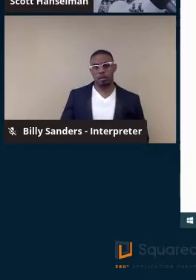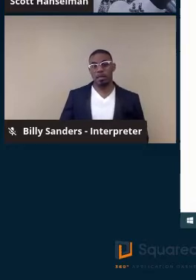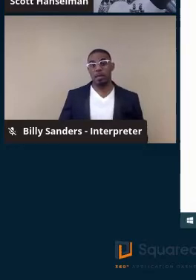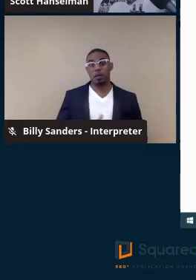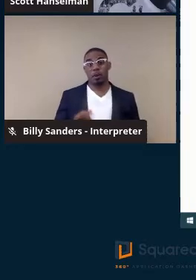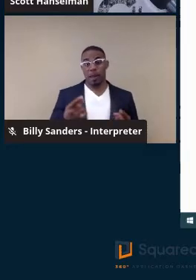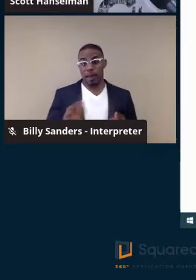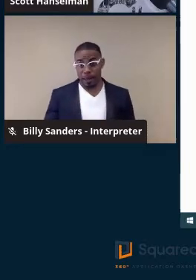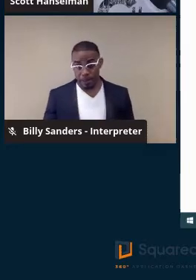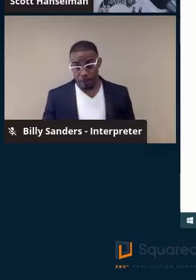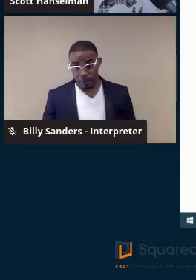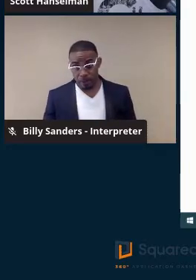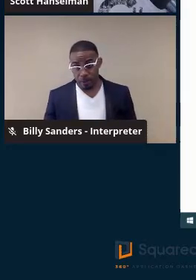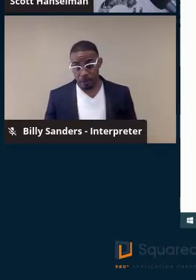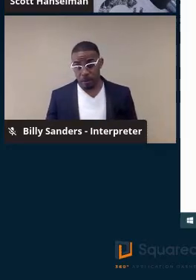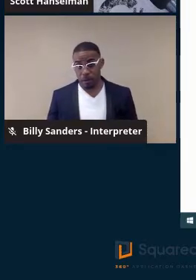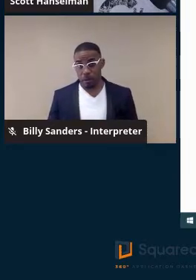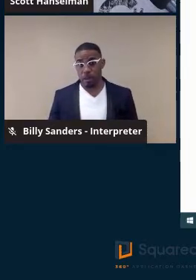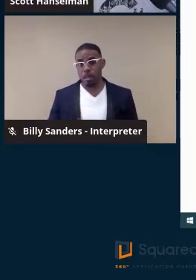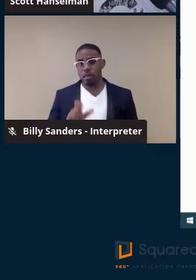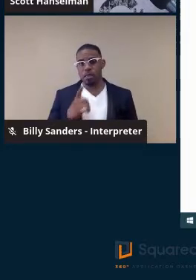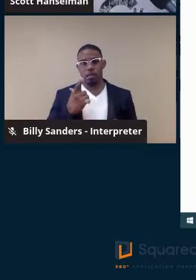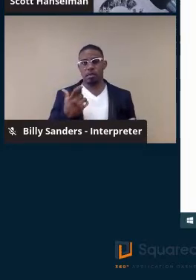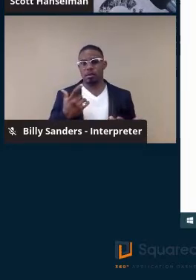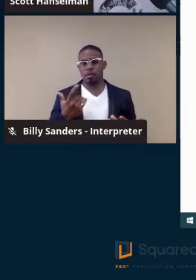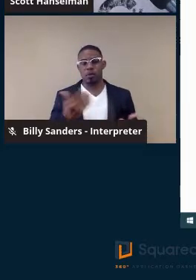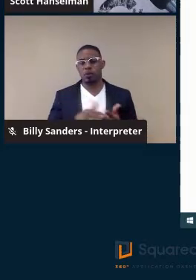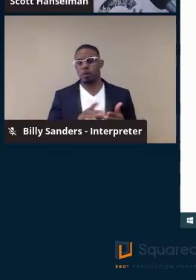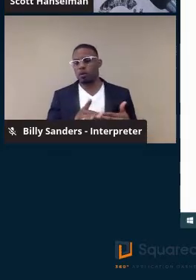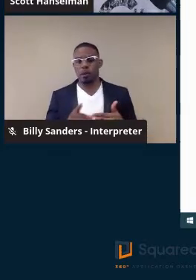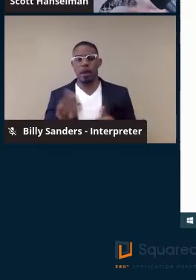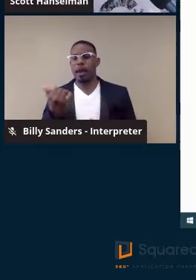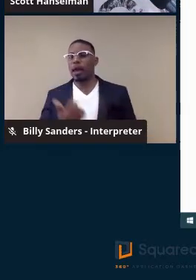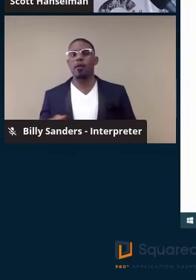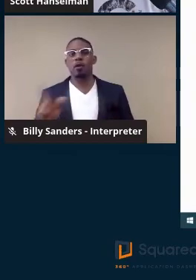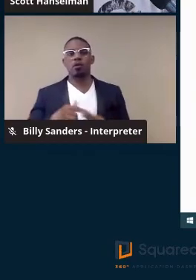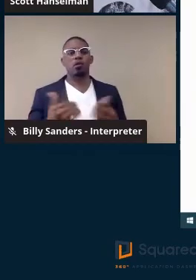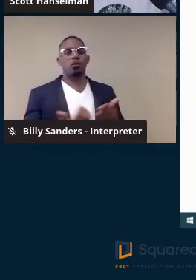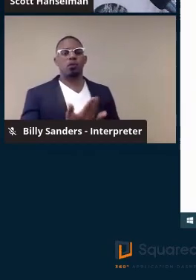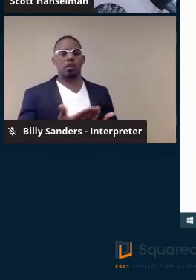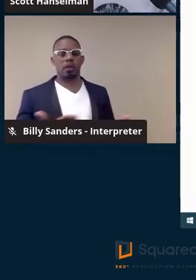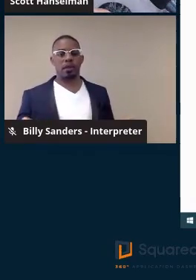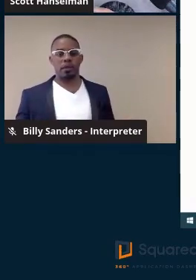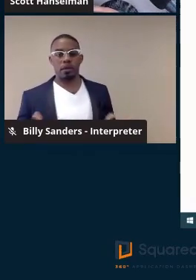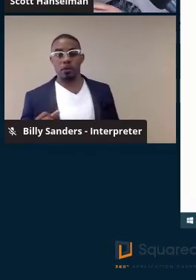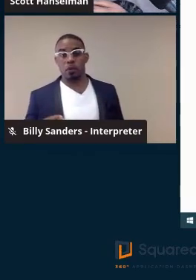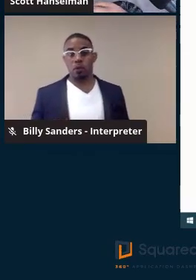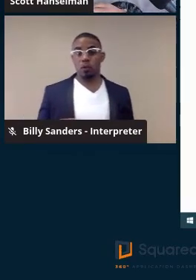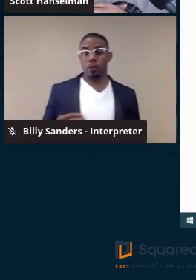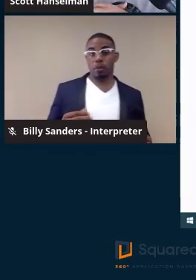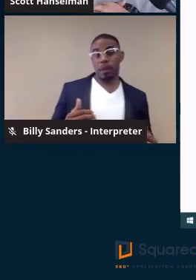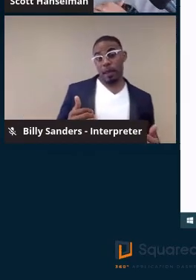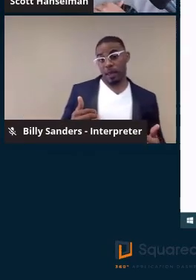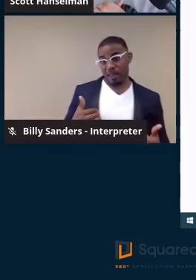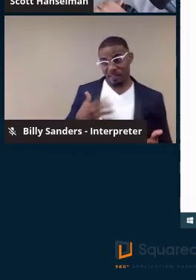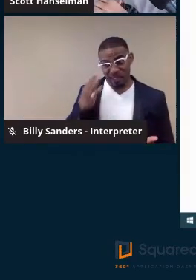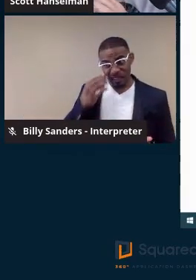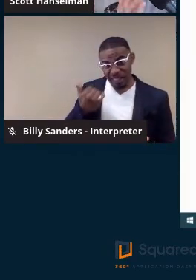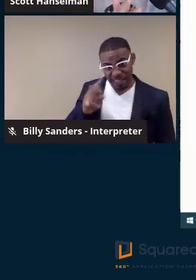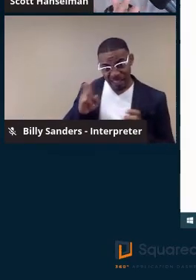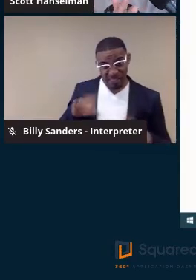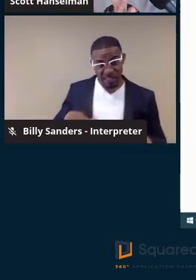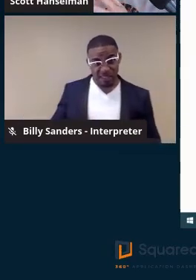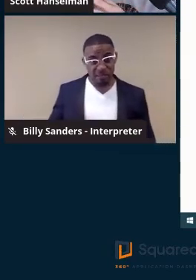when that happens, it should just redirect everyone to the new stuff. So have I faced any issues